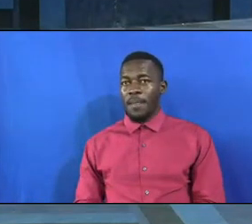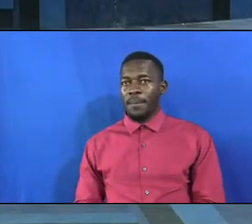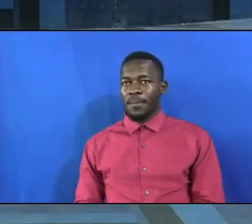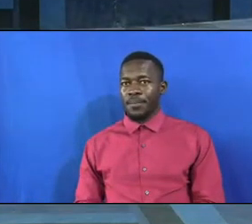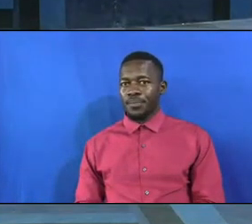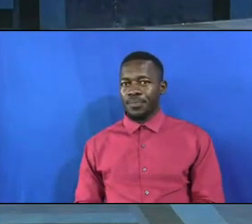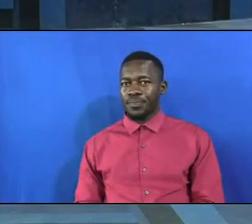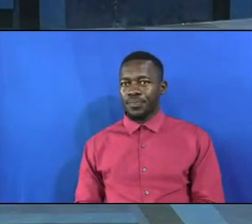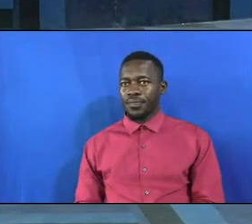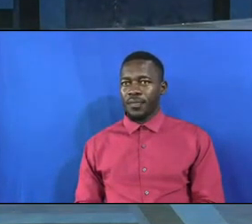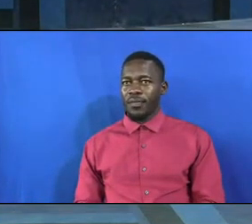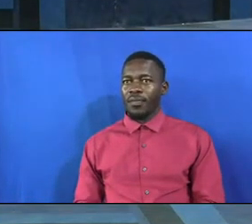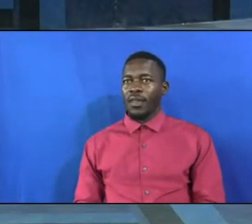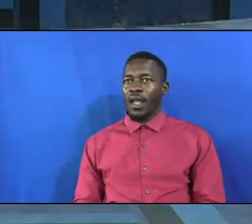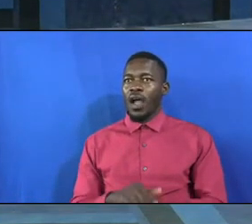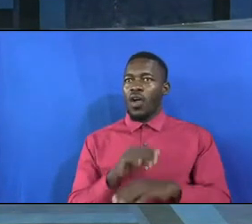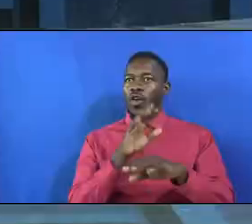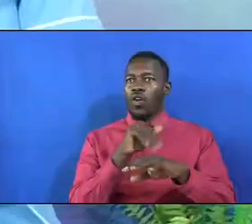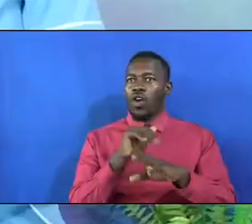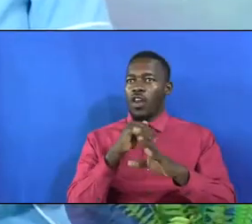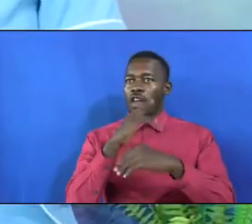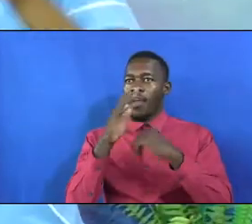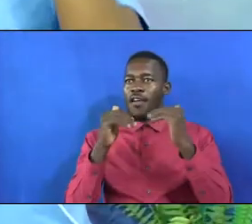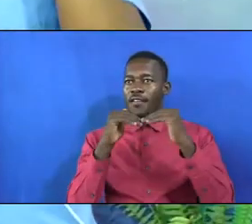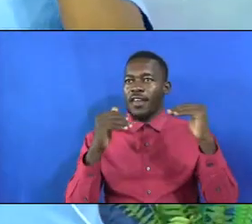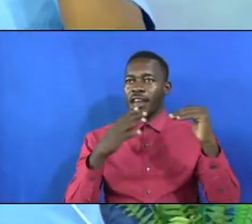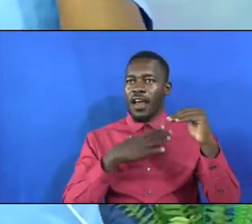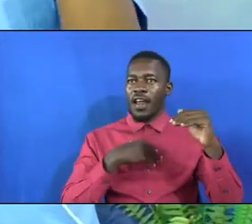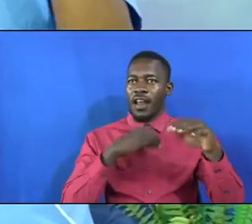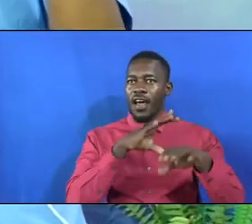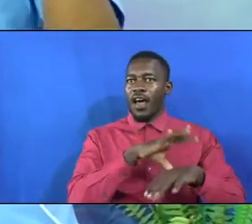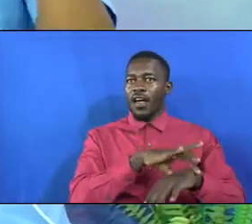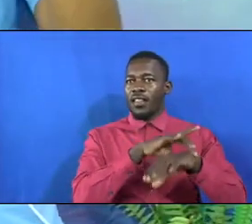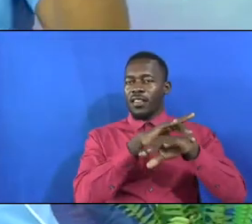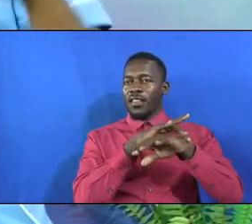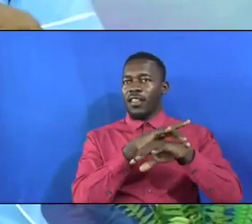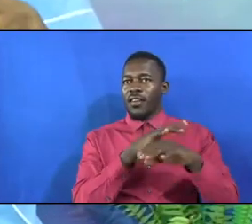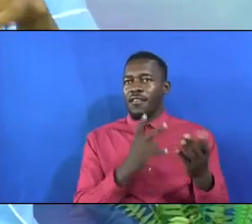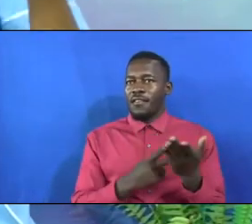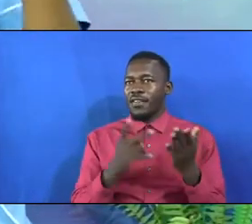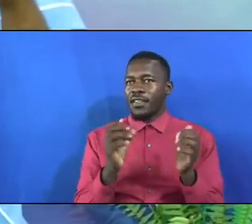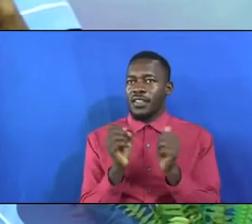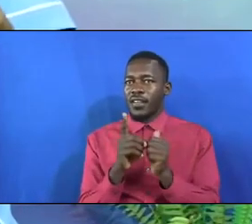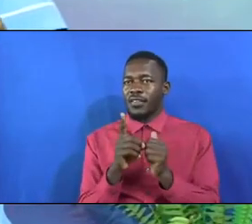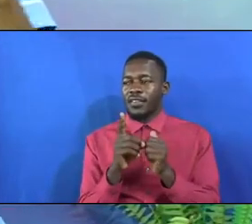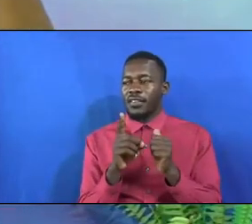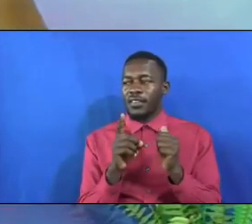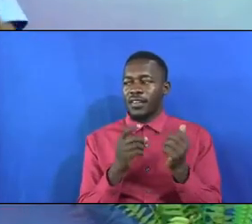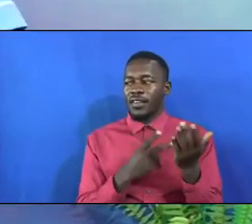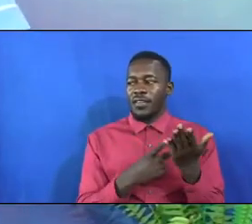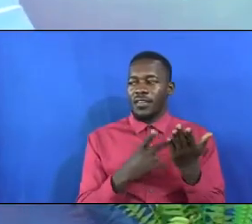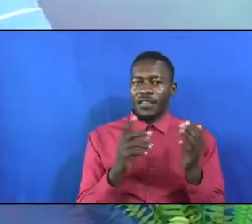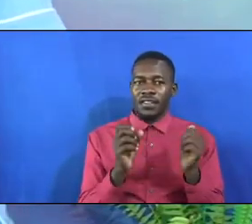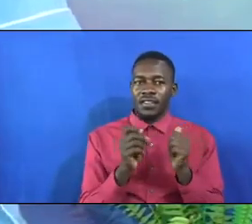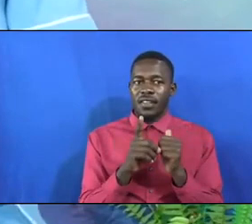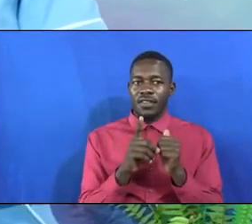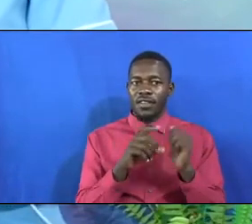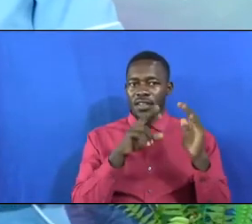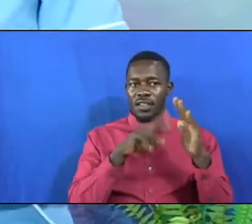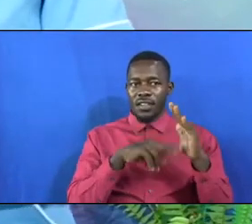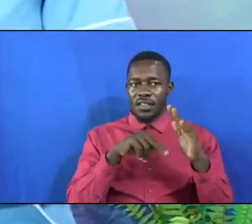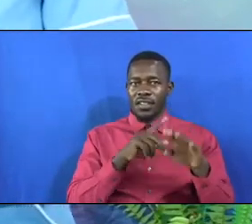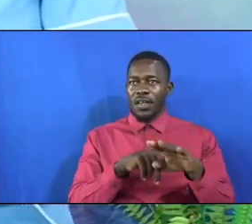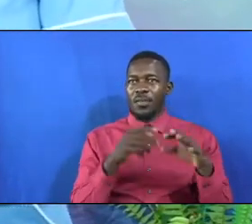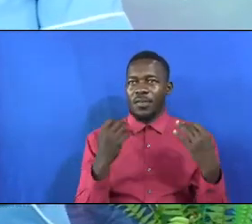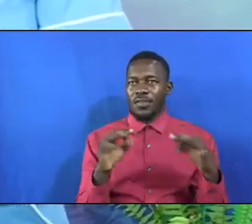and he told, after giving them, you know, if you read it from verse 11 all down, but we will not, you will read it in your own